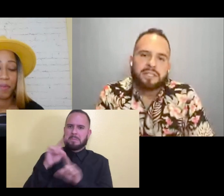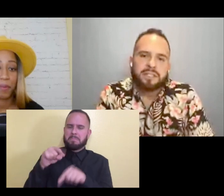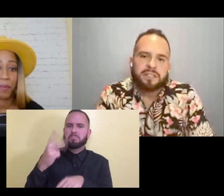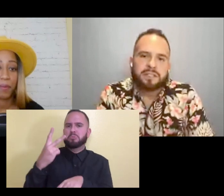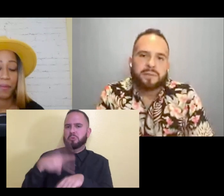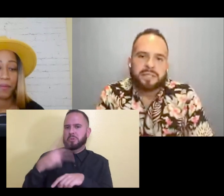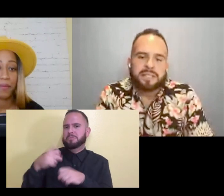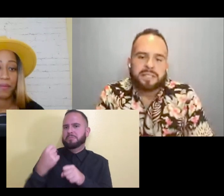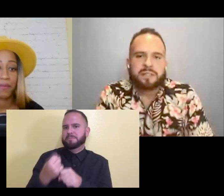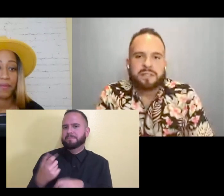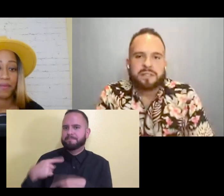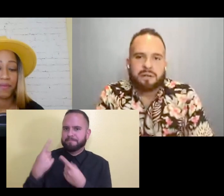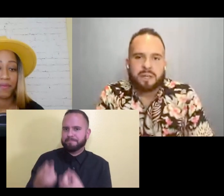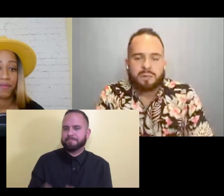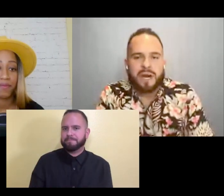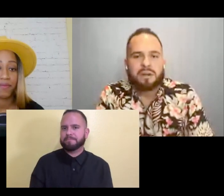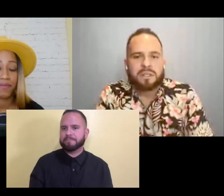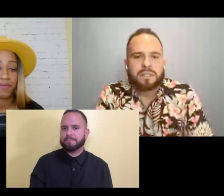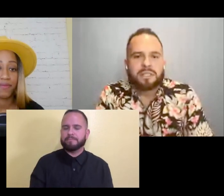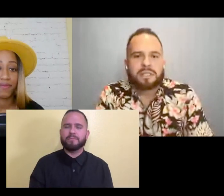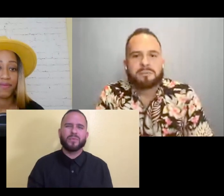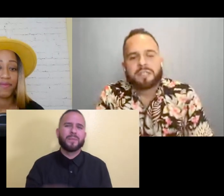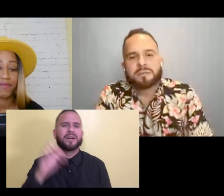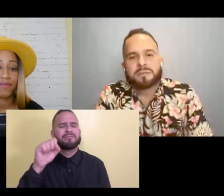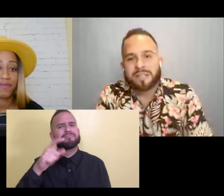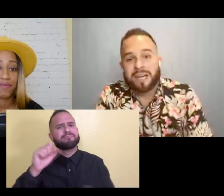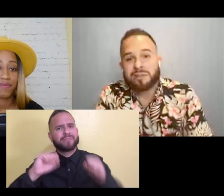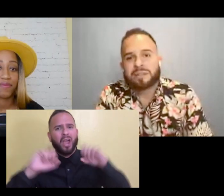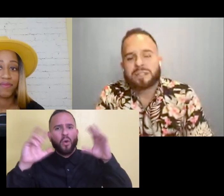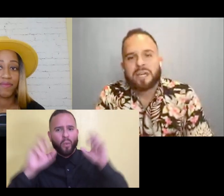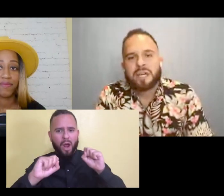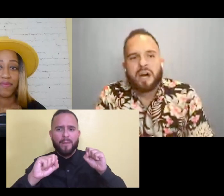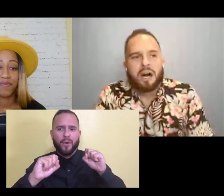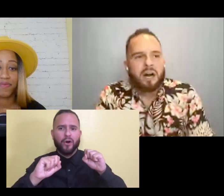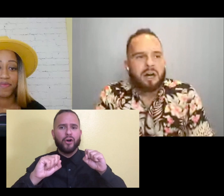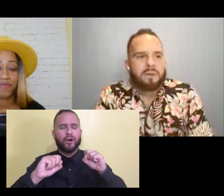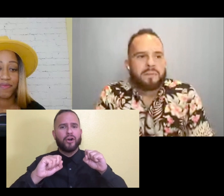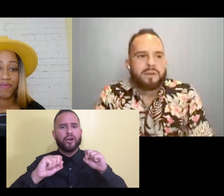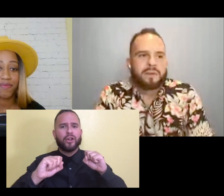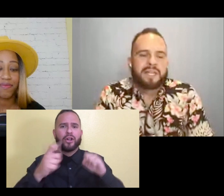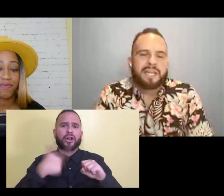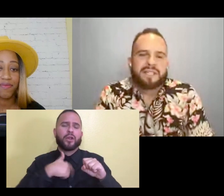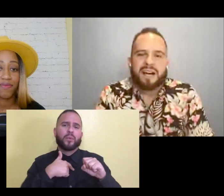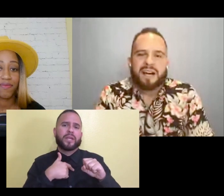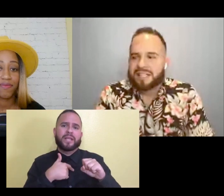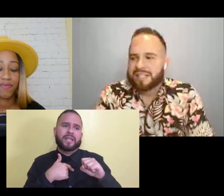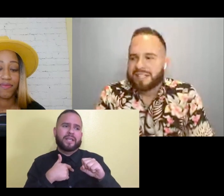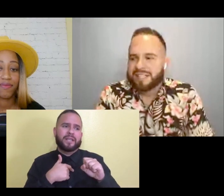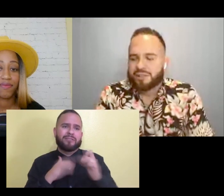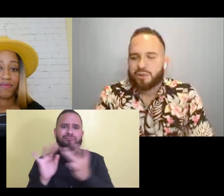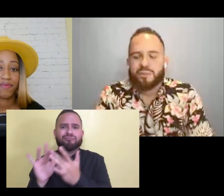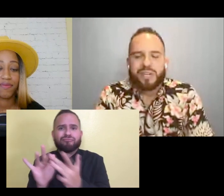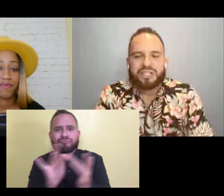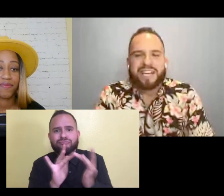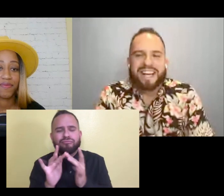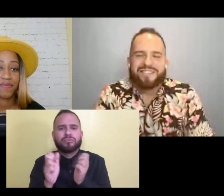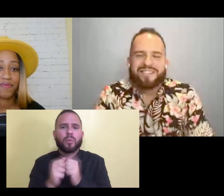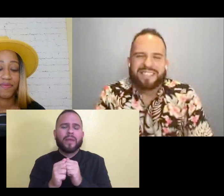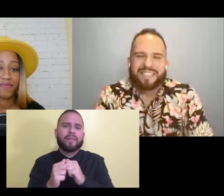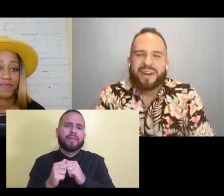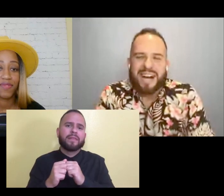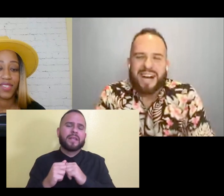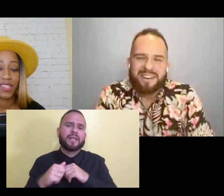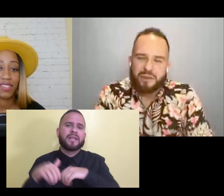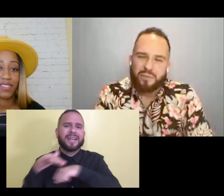the indigenous communities, that were out in some of these small towns. You really get taught to appreciate everything